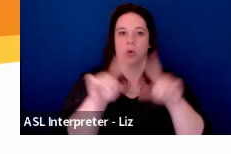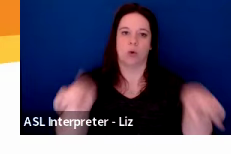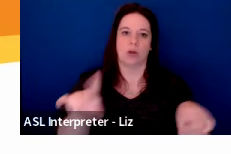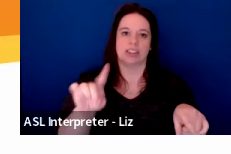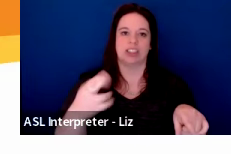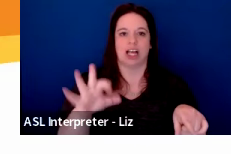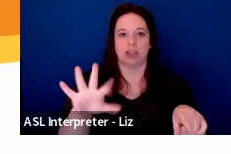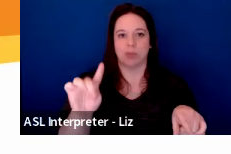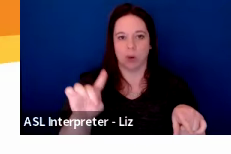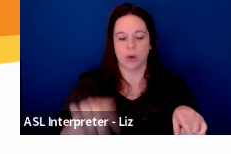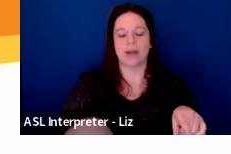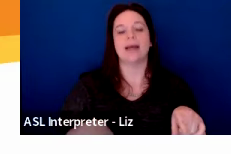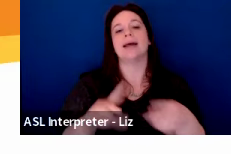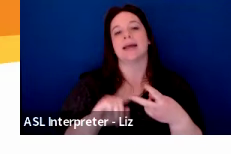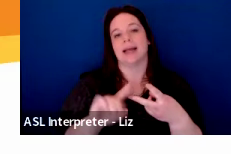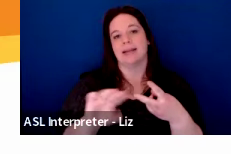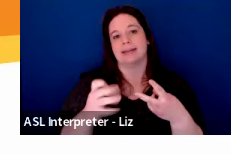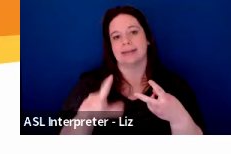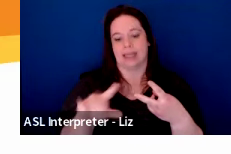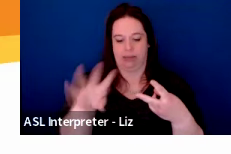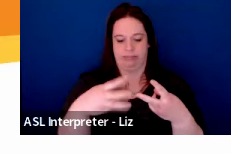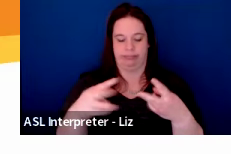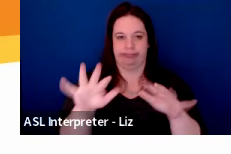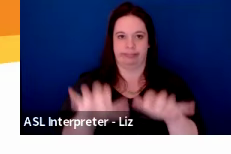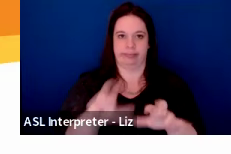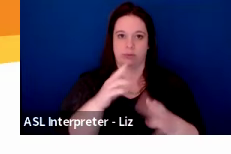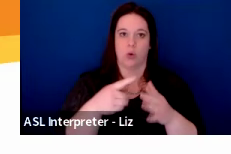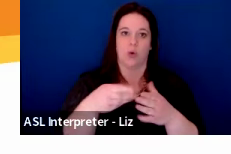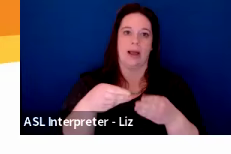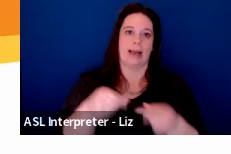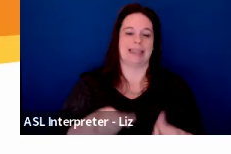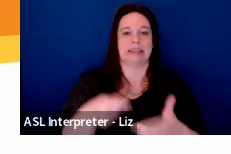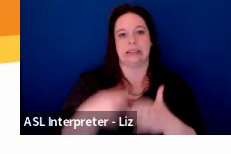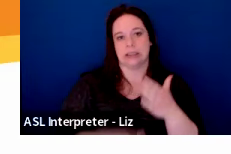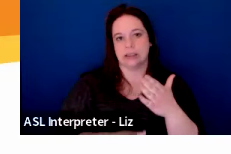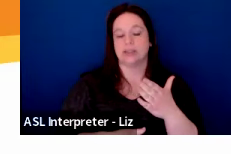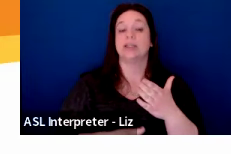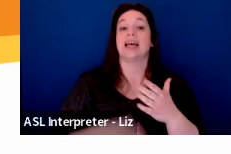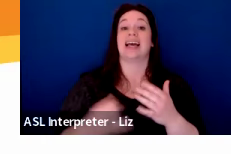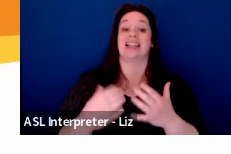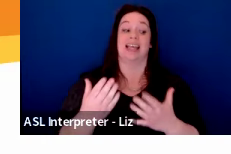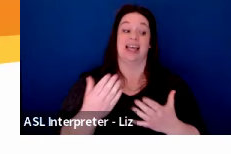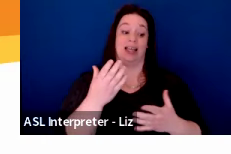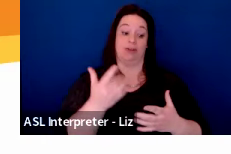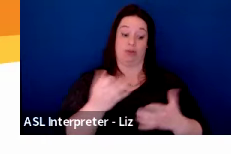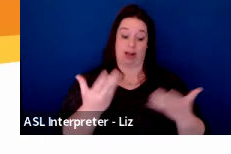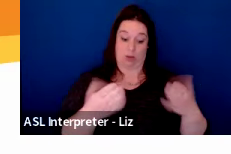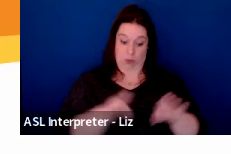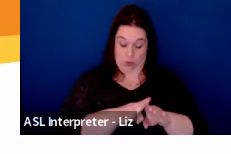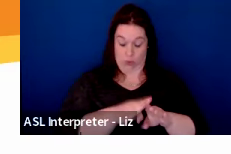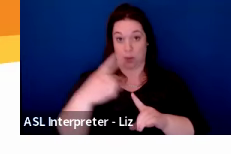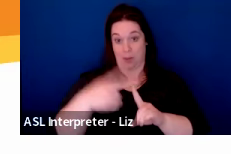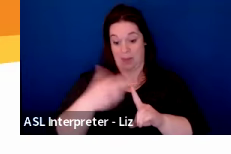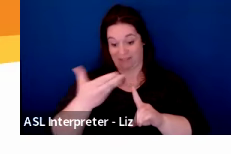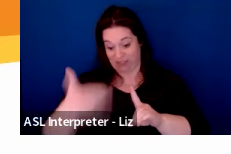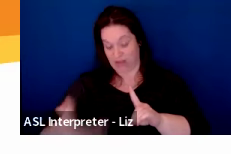also the Excel file to report your expenses. And the final report is due 1 month after the close of the grant, and it will